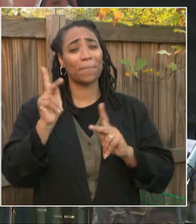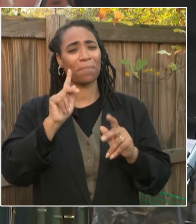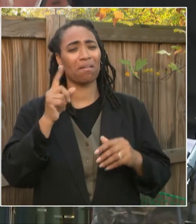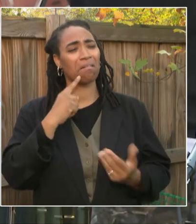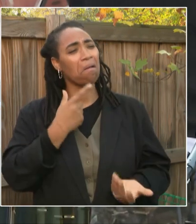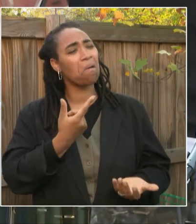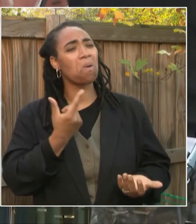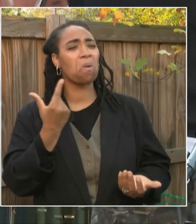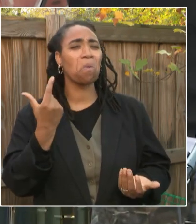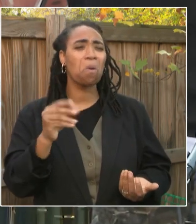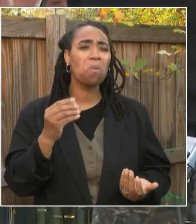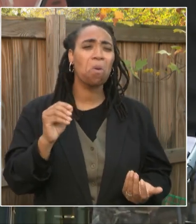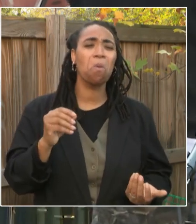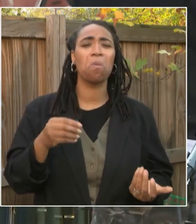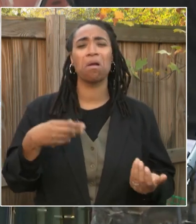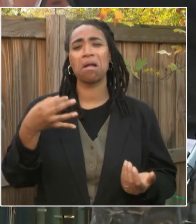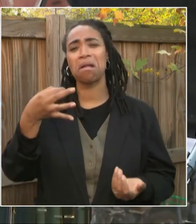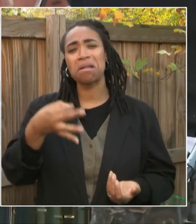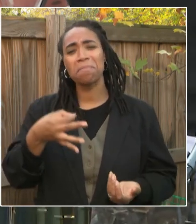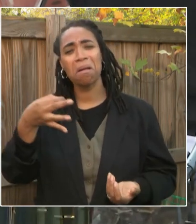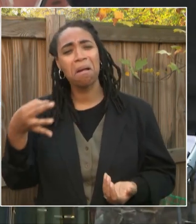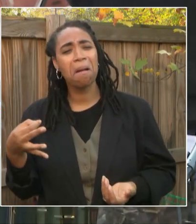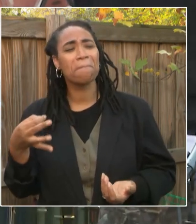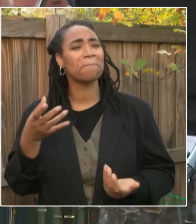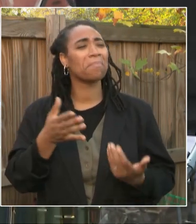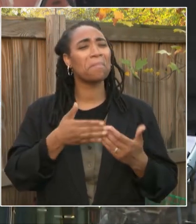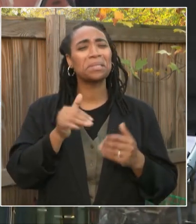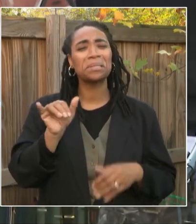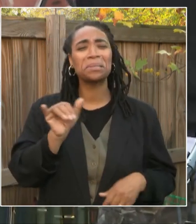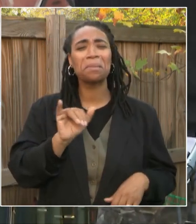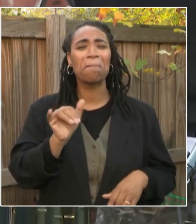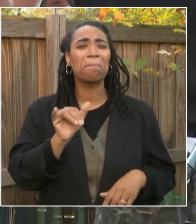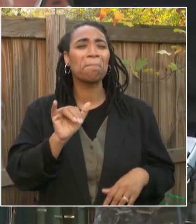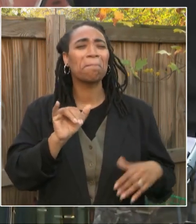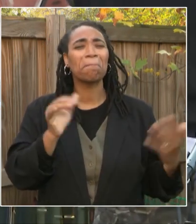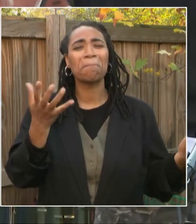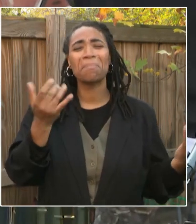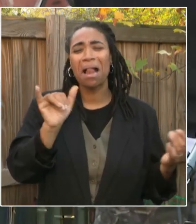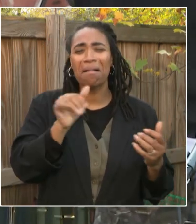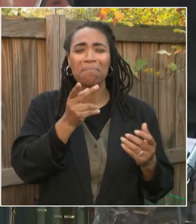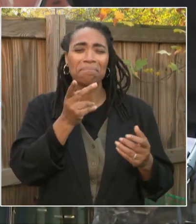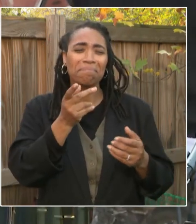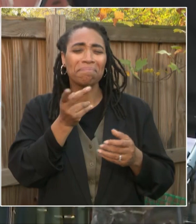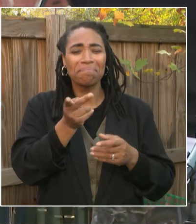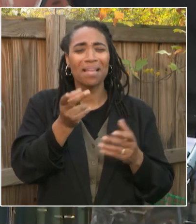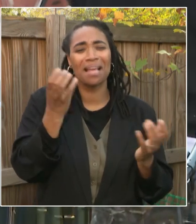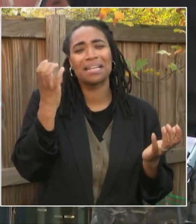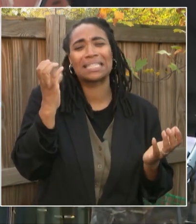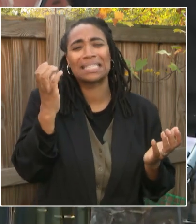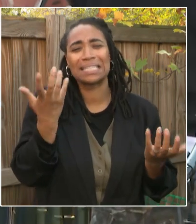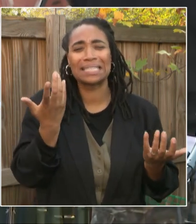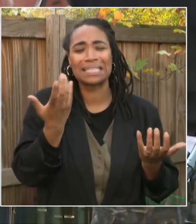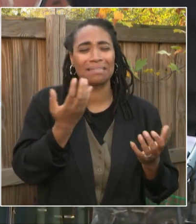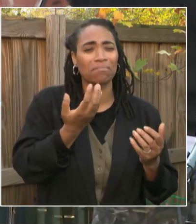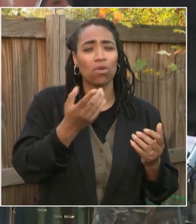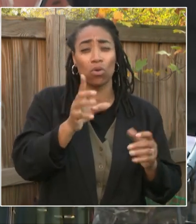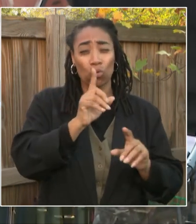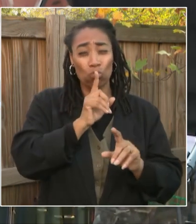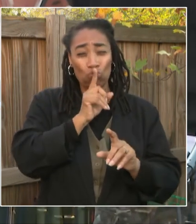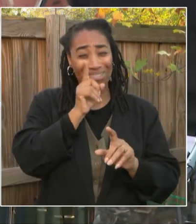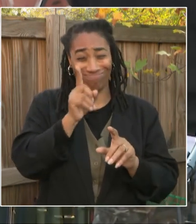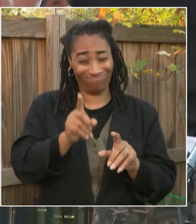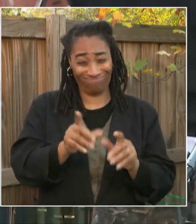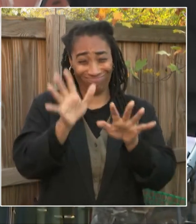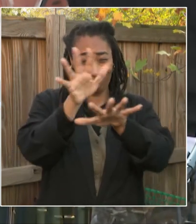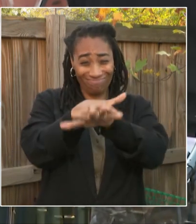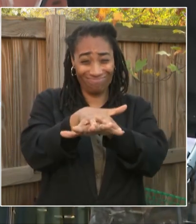telling you, go-go is its own kinfolk. We remember now, we played live music and we get it on. And